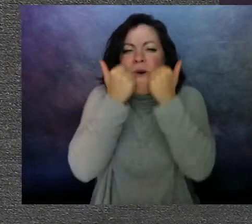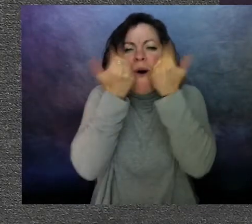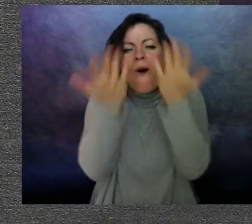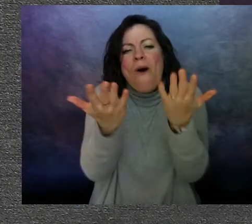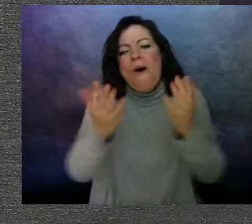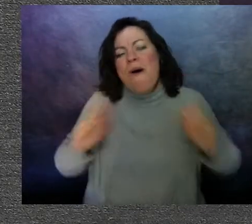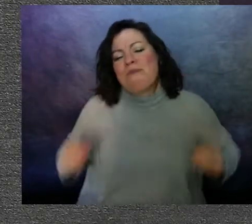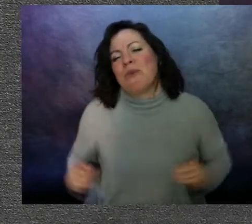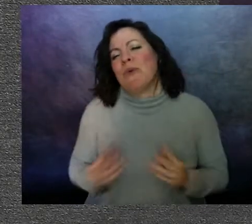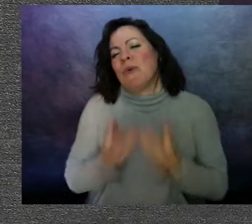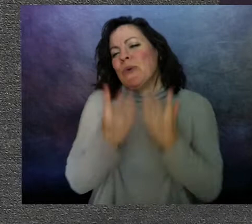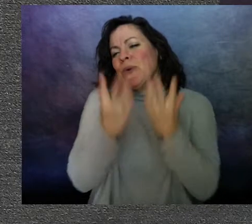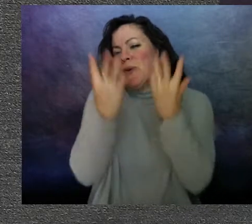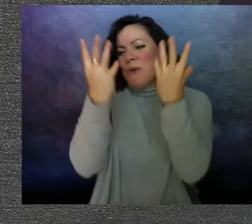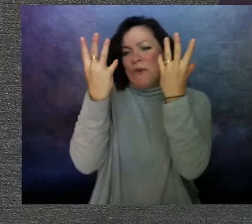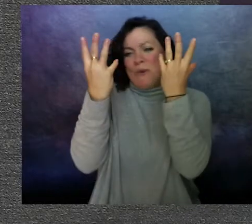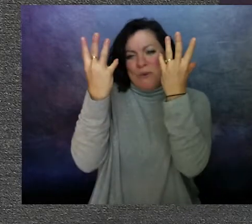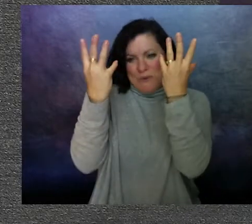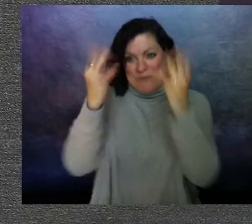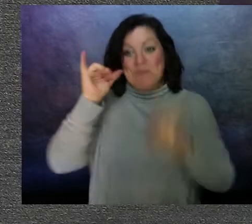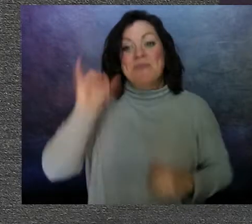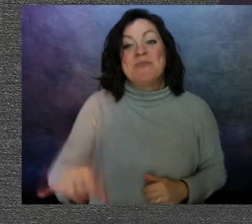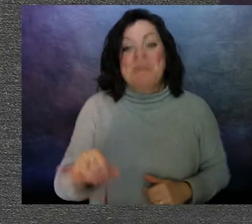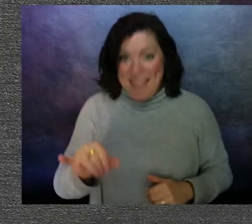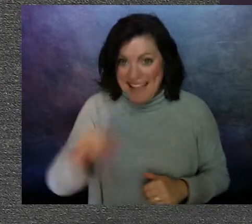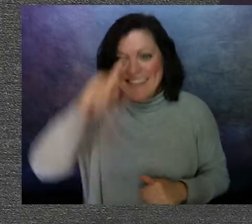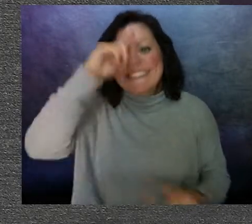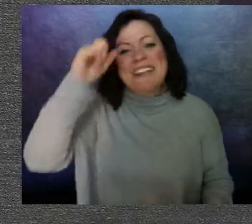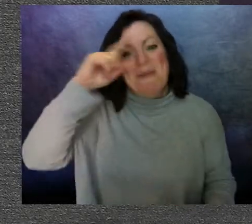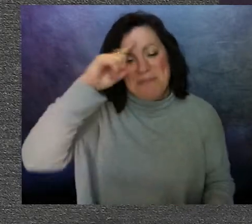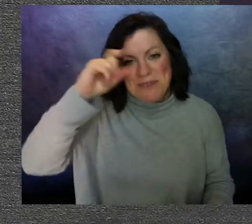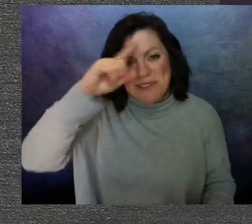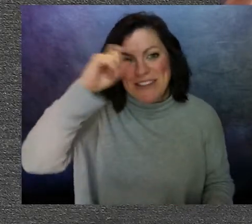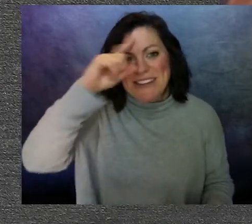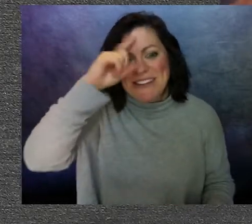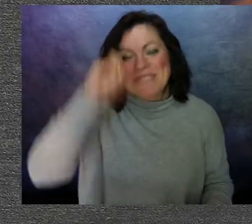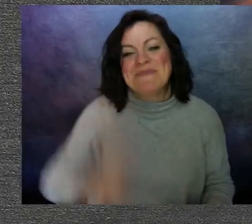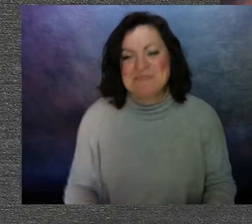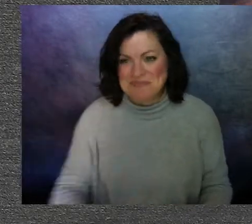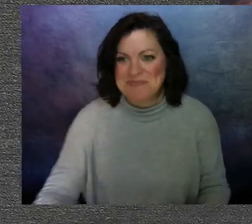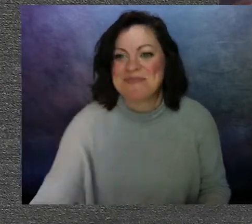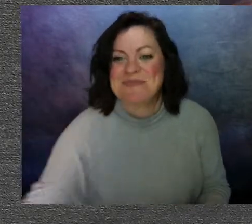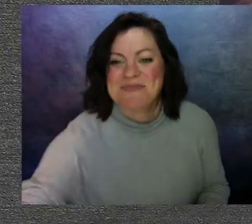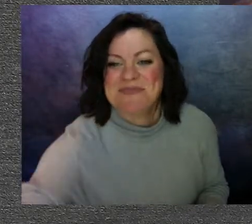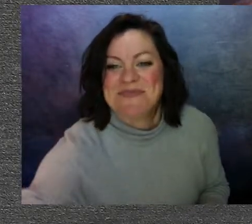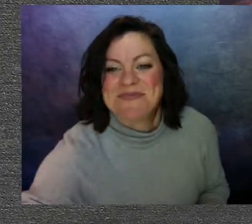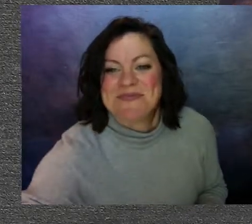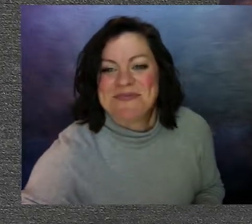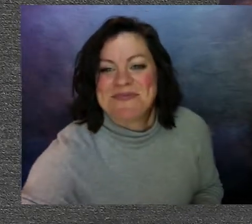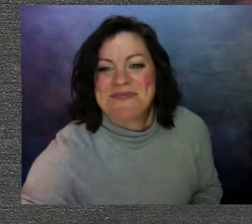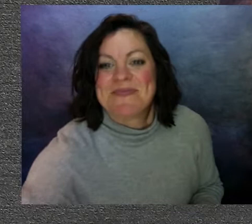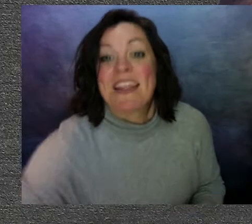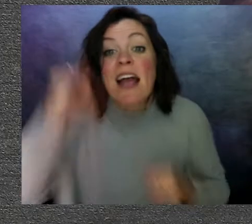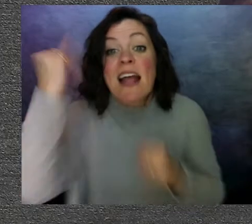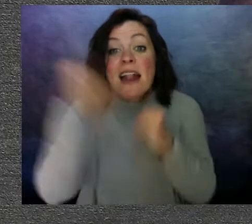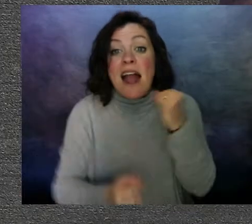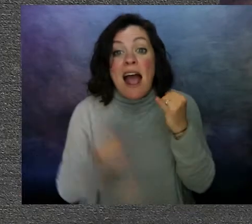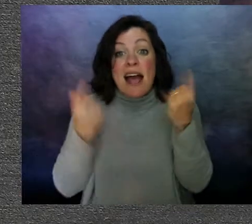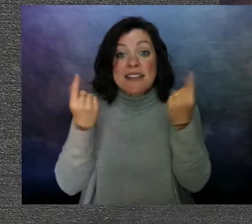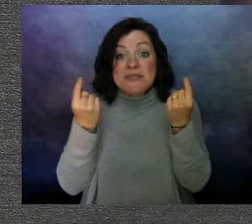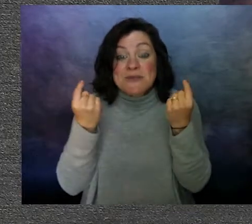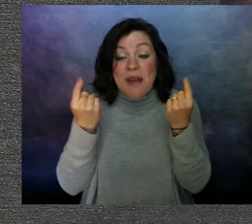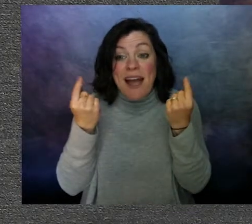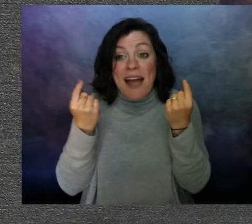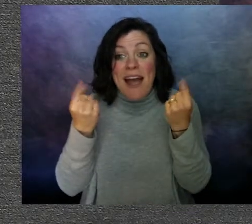sun. That makes season number three, summer. So we made it to the last season, the season where